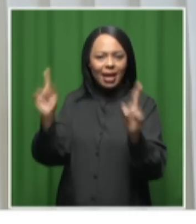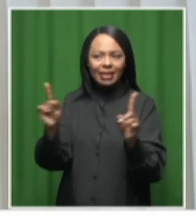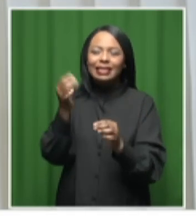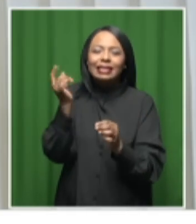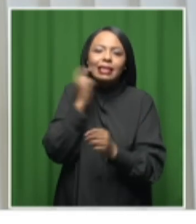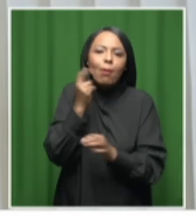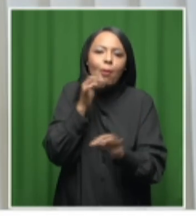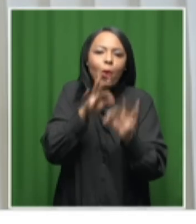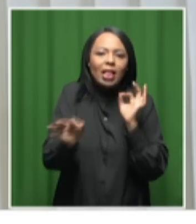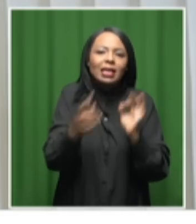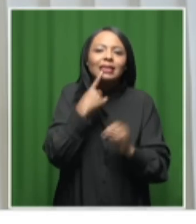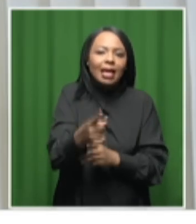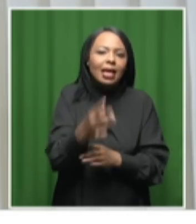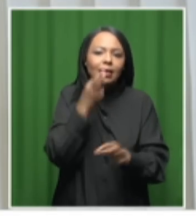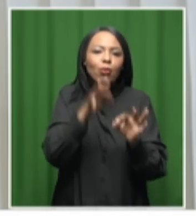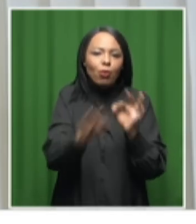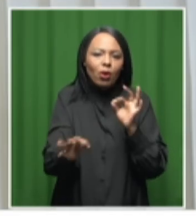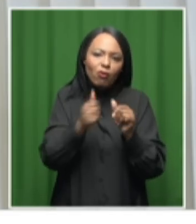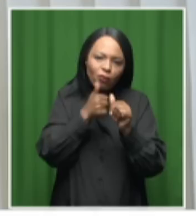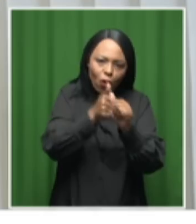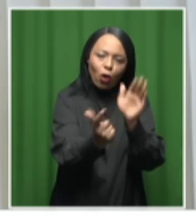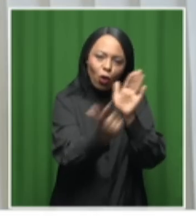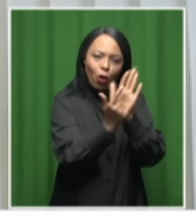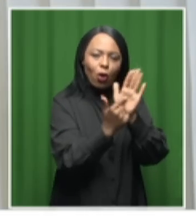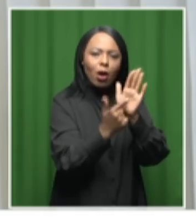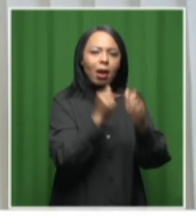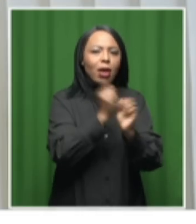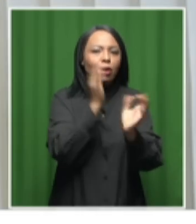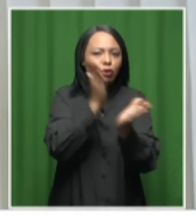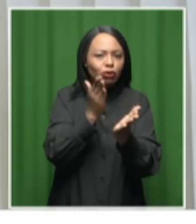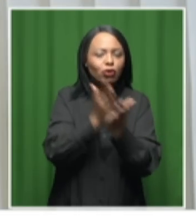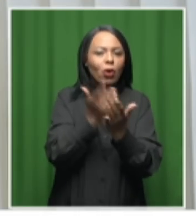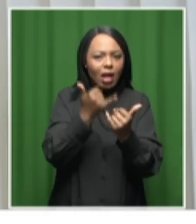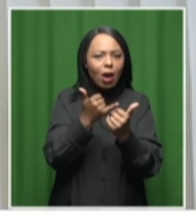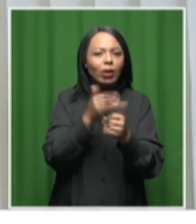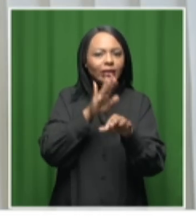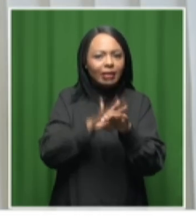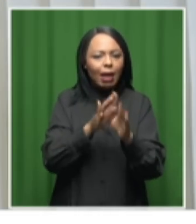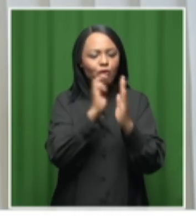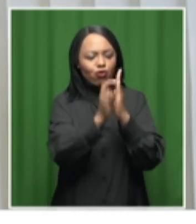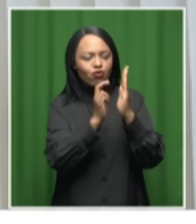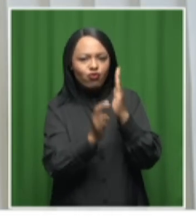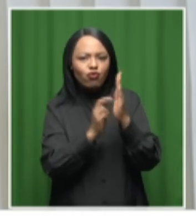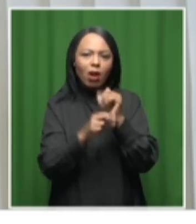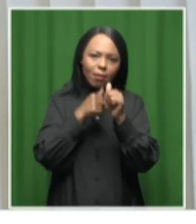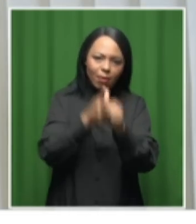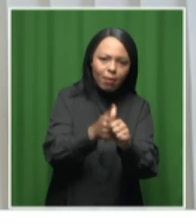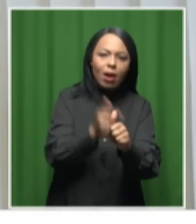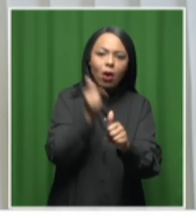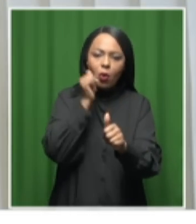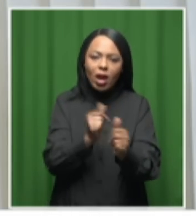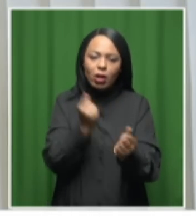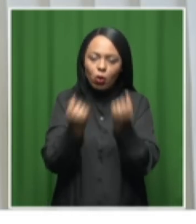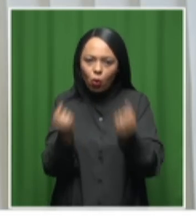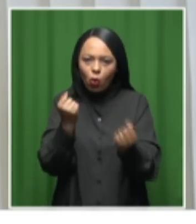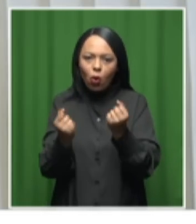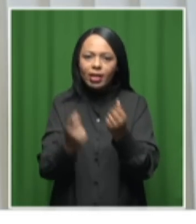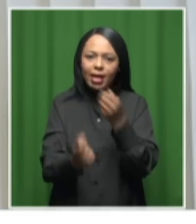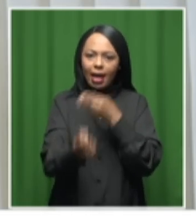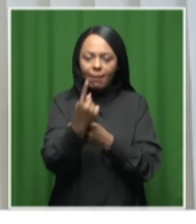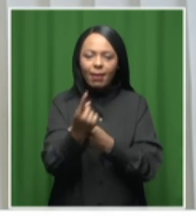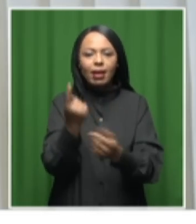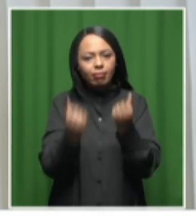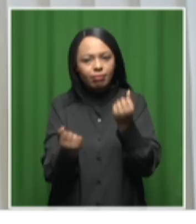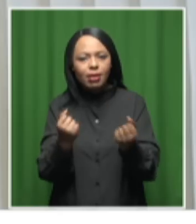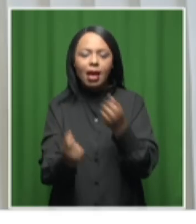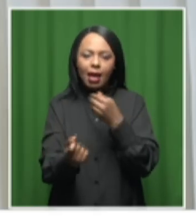saying, follow the law to the T, make sure that you're able to follow it at all times, and report on matters when they arrive to be reported on. And in instances